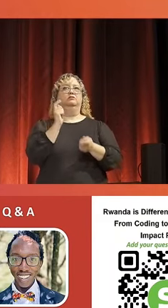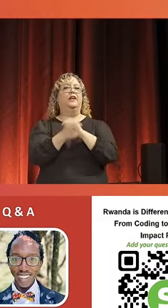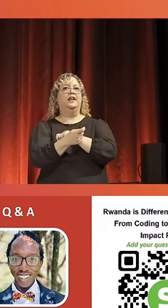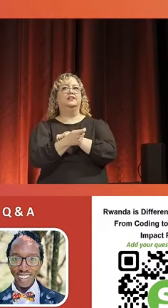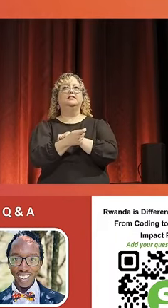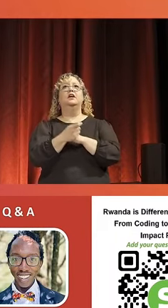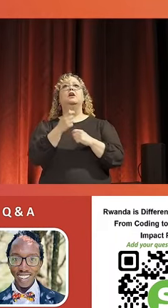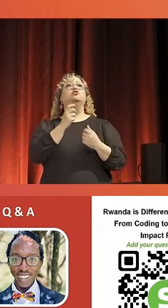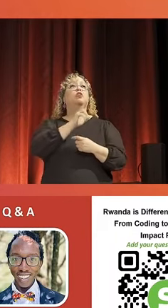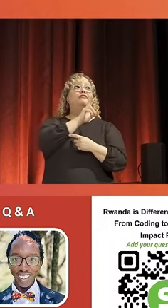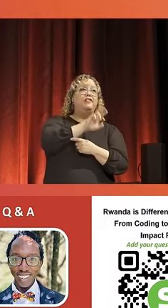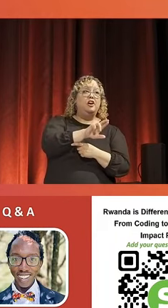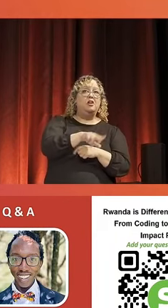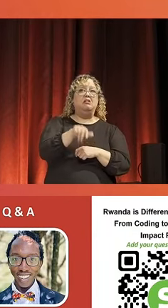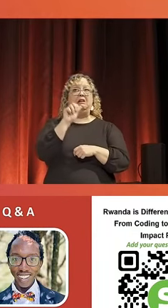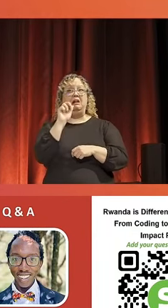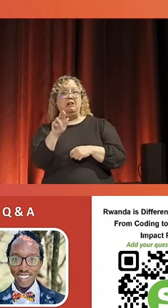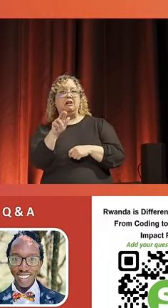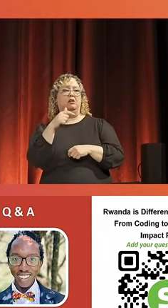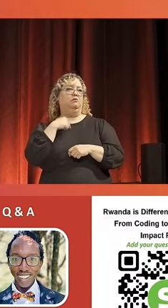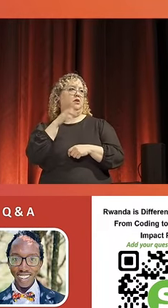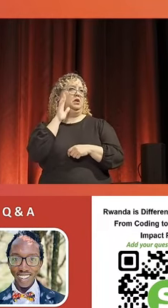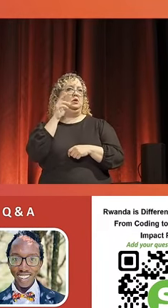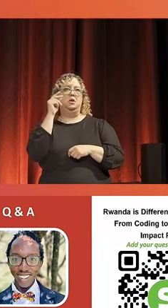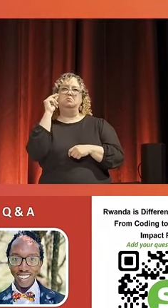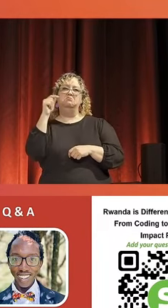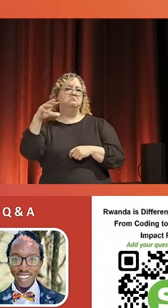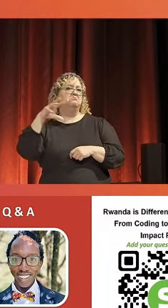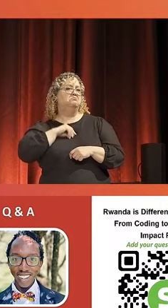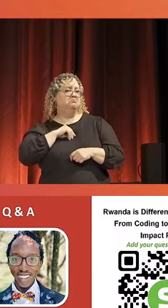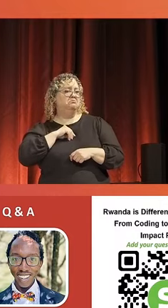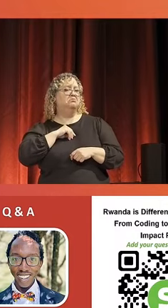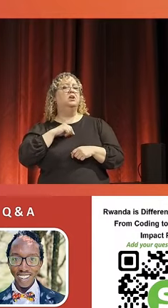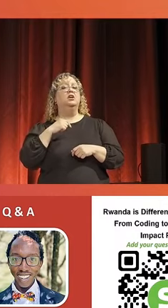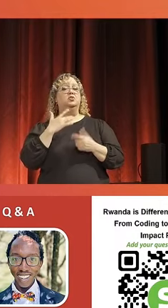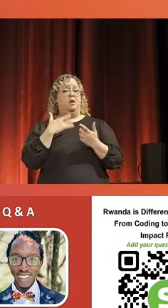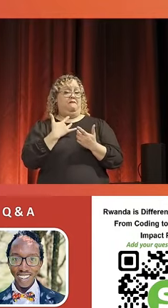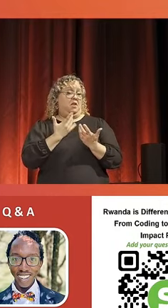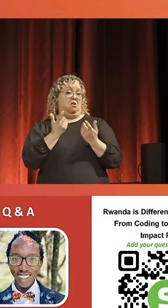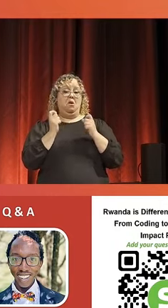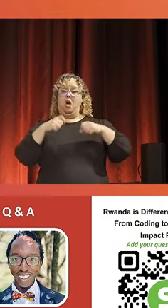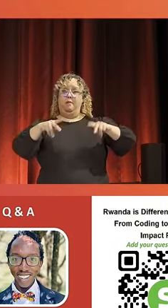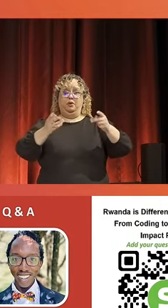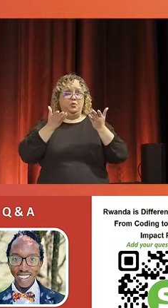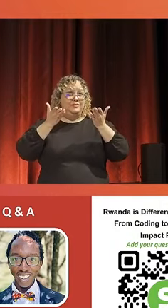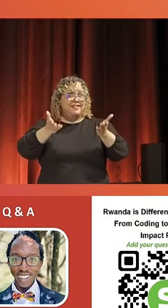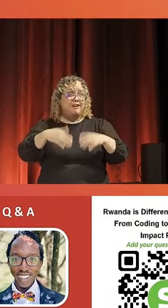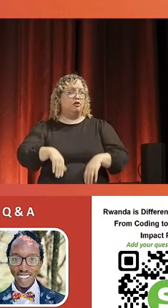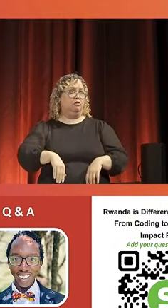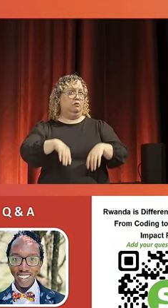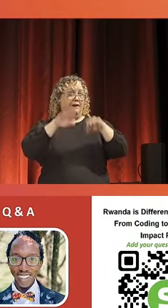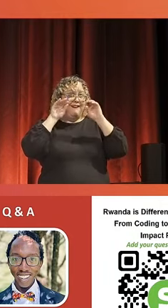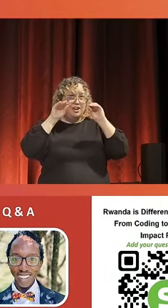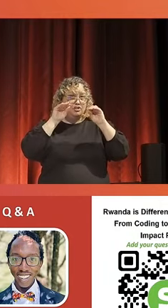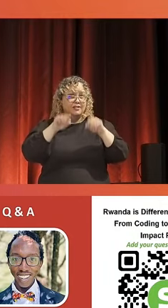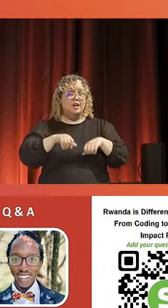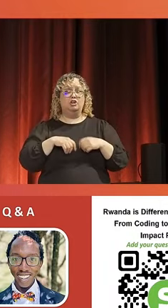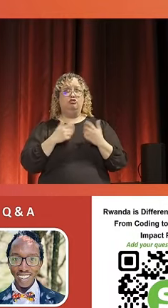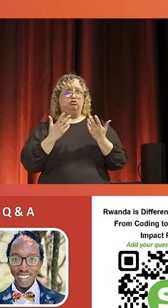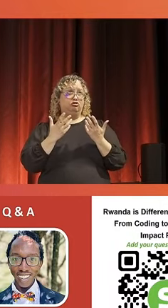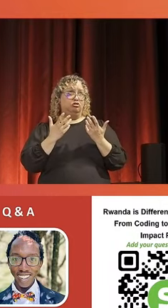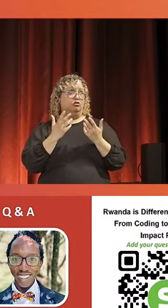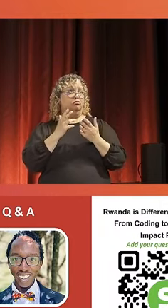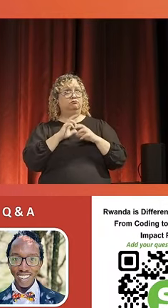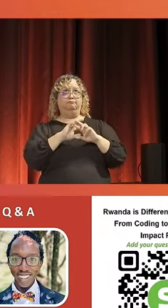reality. I think the opportunities there, the opportunities around there in education and, you know,